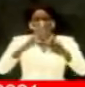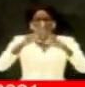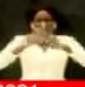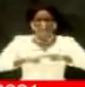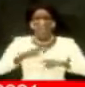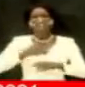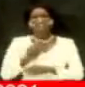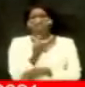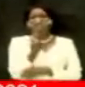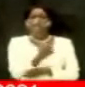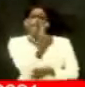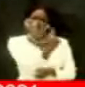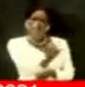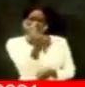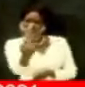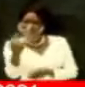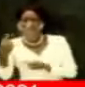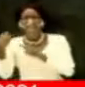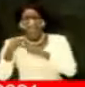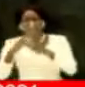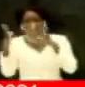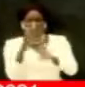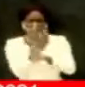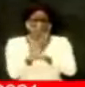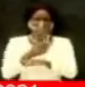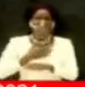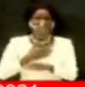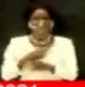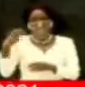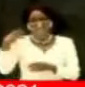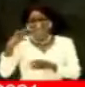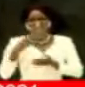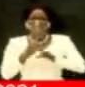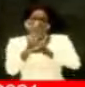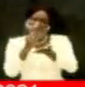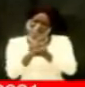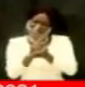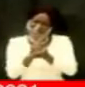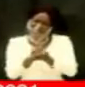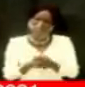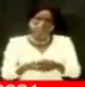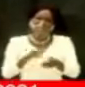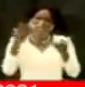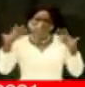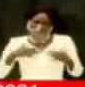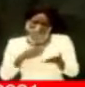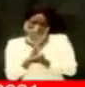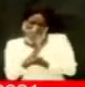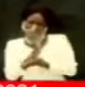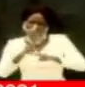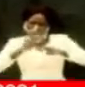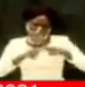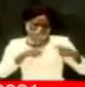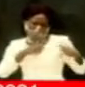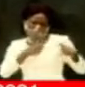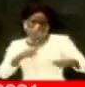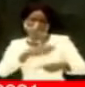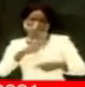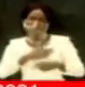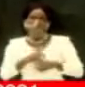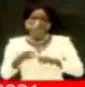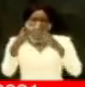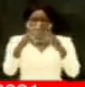government has also a role to protect, also facilitate that right. And they have given us that opportunity for us